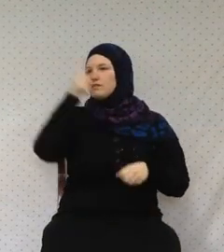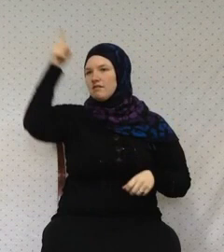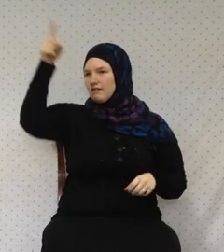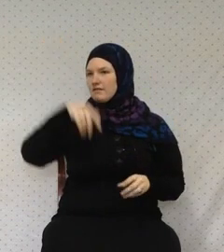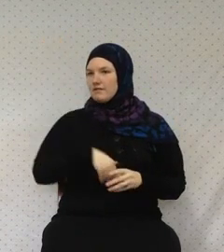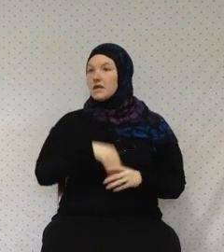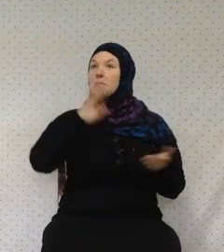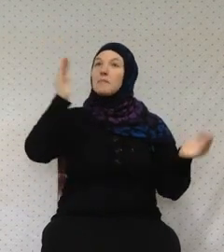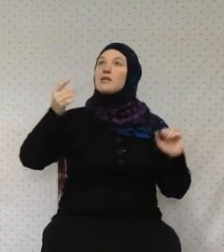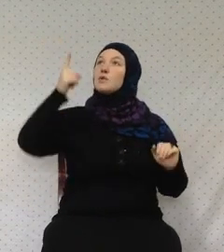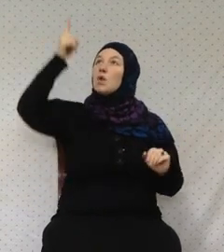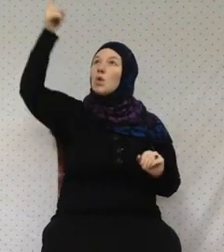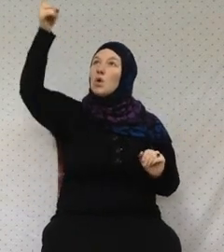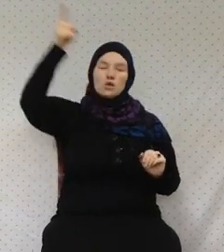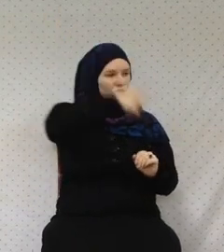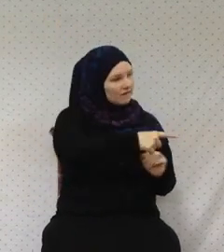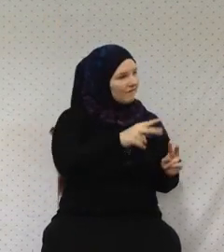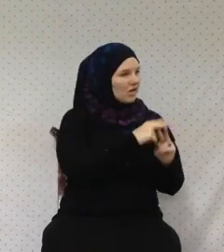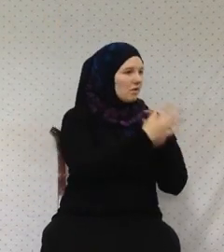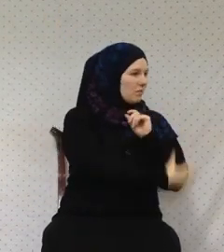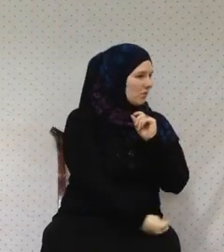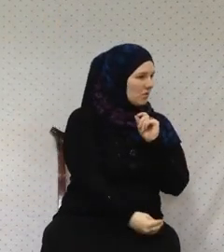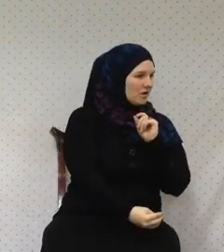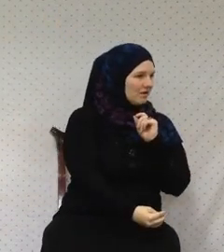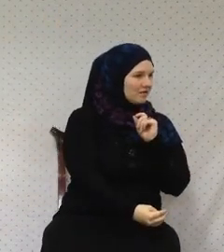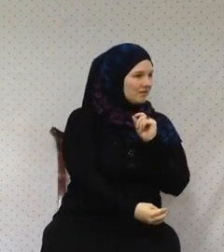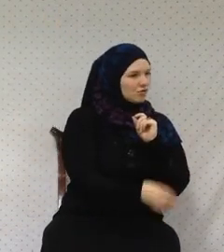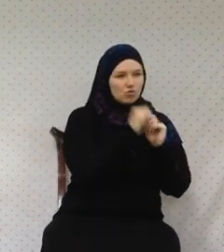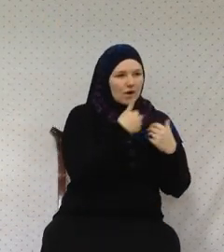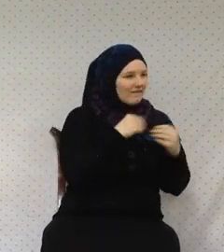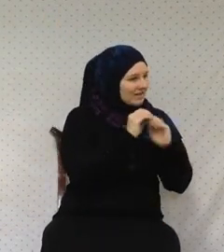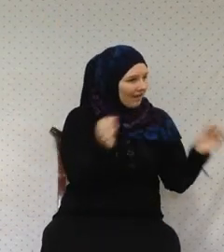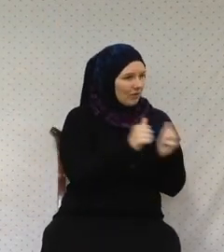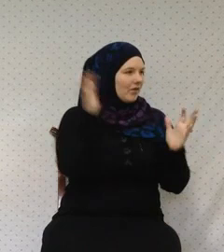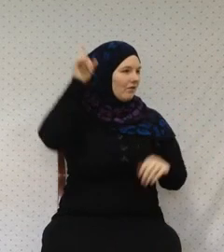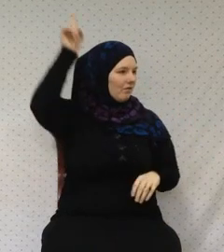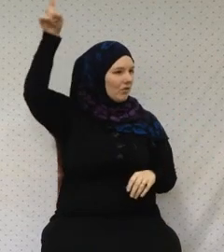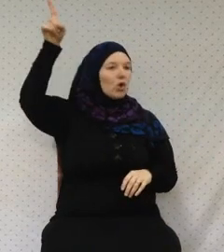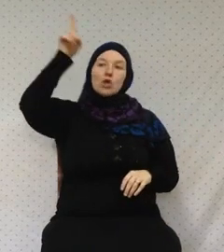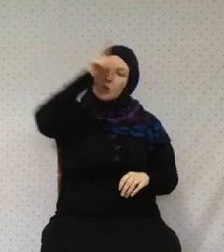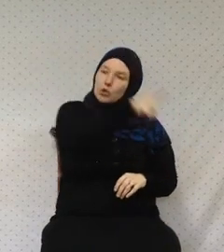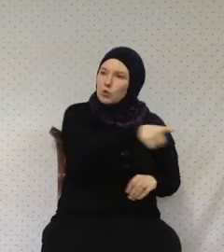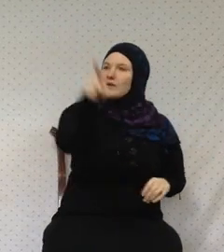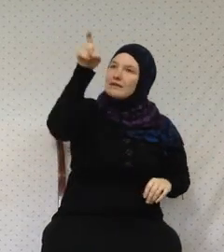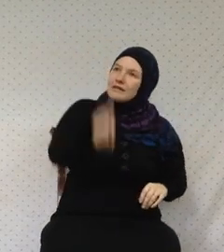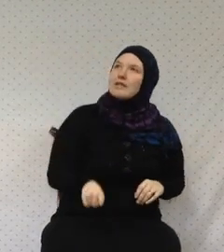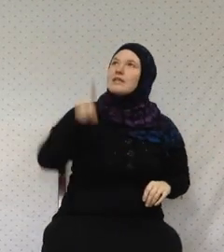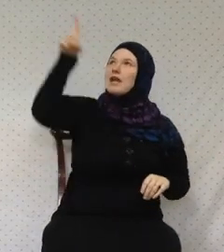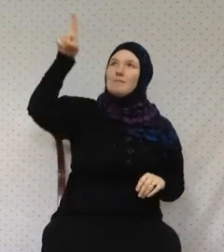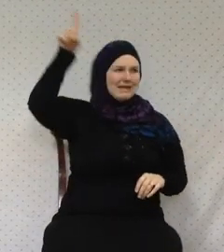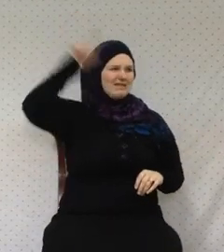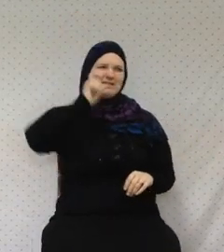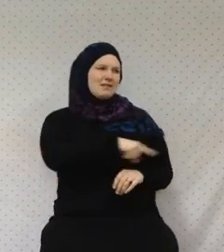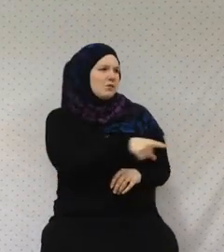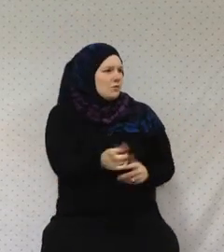When compared to Allah, you are very poor, you're penniless, you have nothing. You need Him and He doesn't need